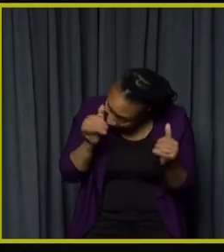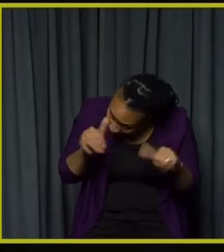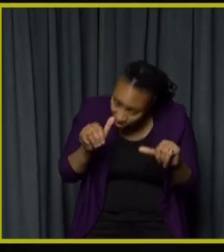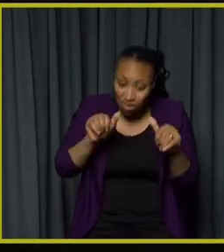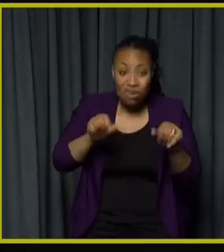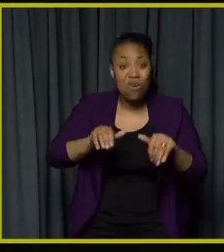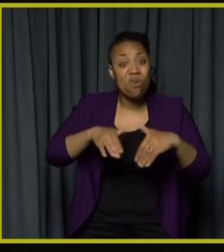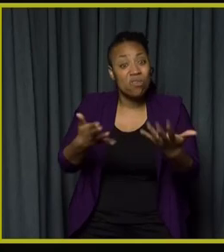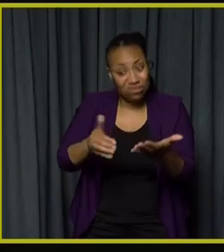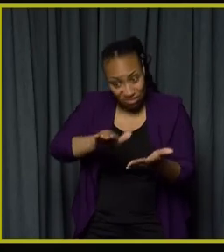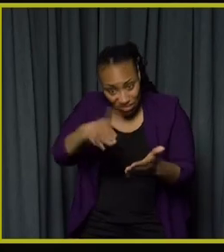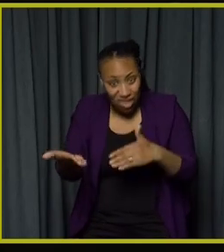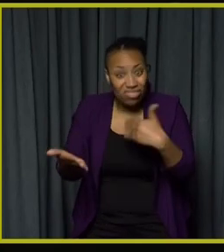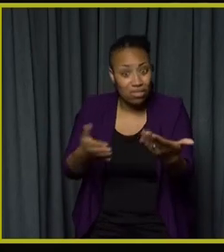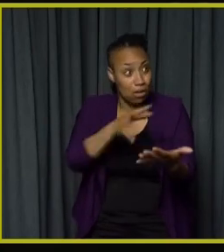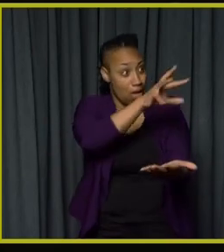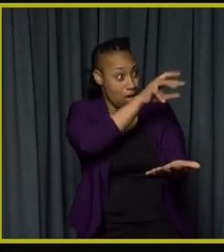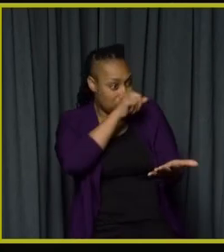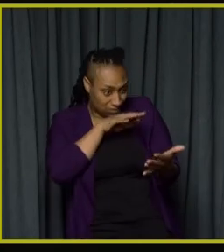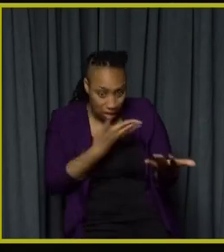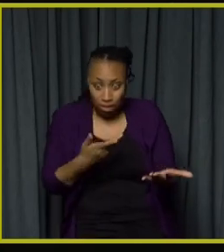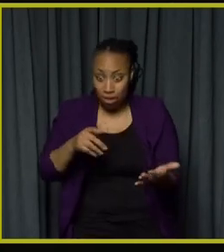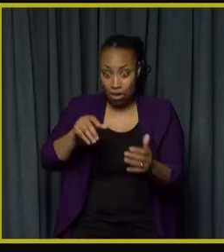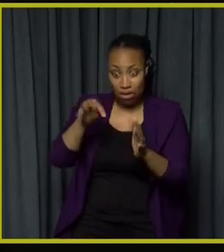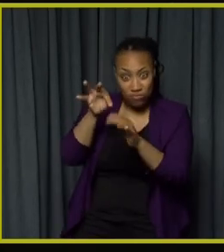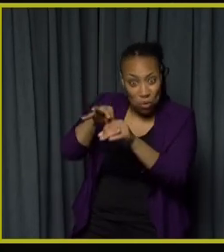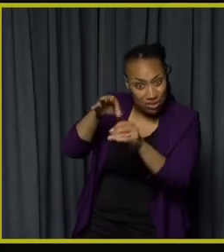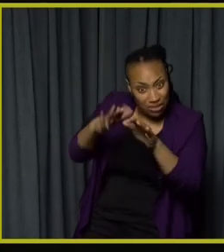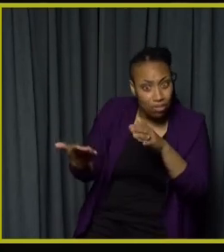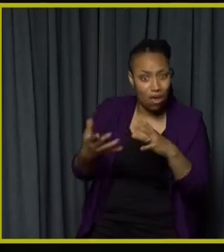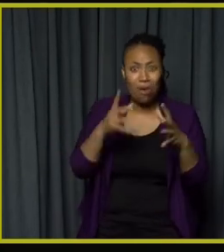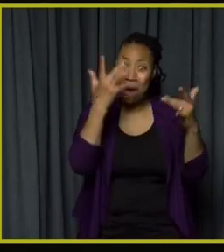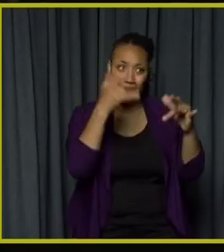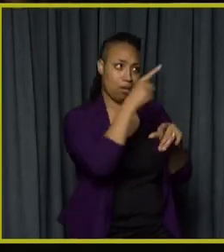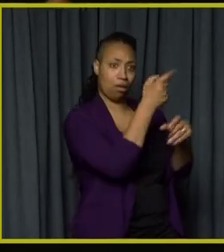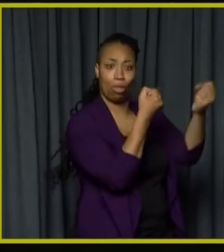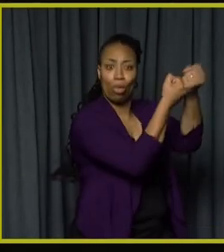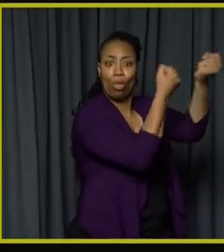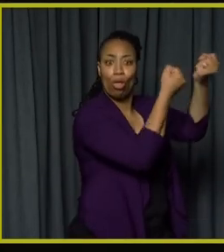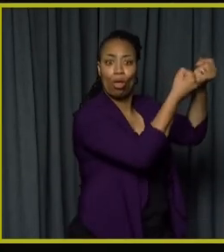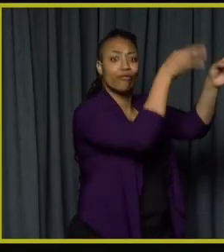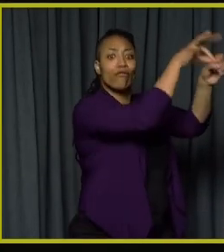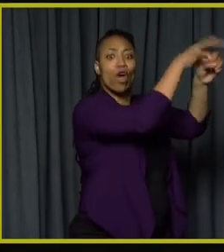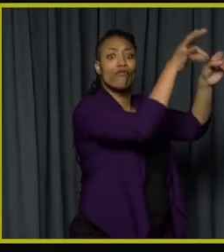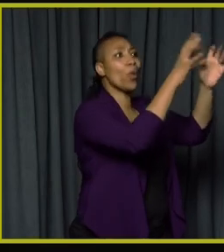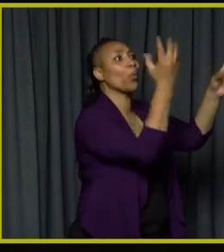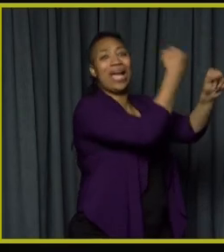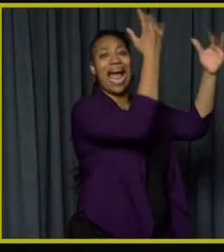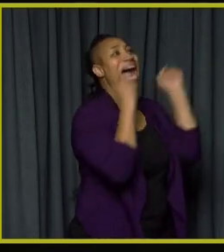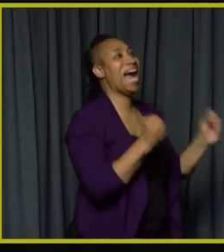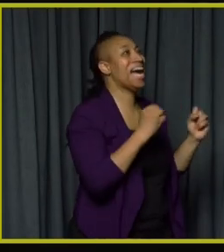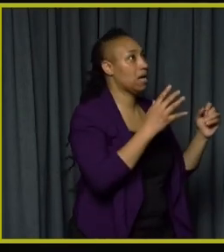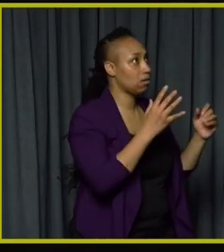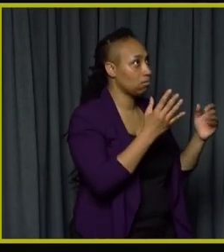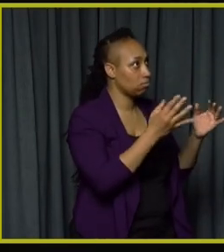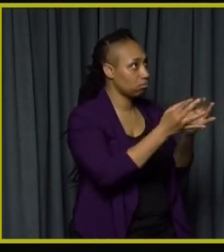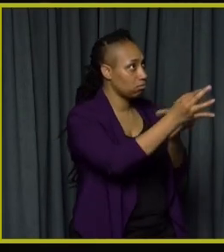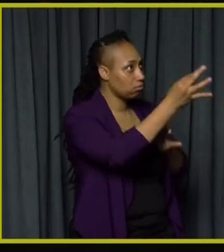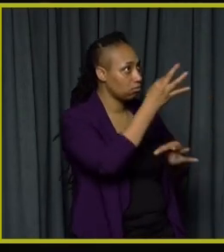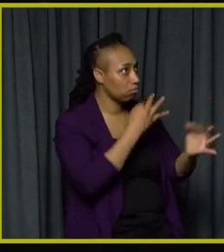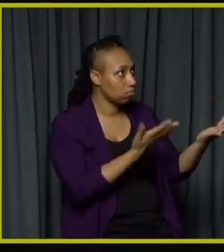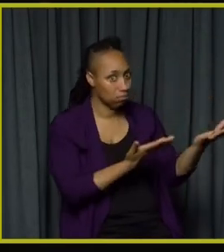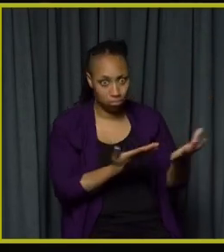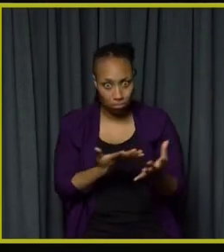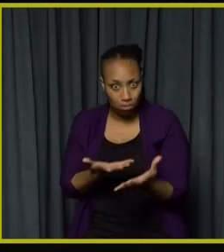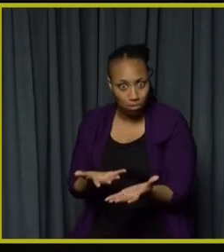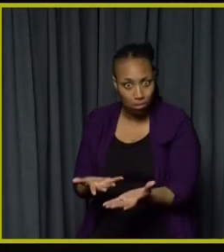to help people get elected, who once they get elected, they block health care, they block living wages, and they protect greedy corporations,